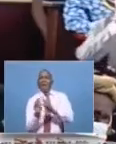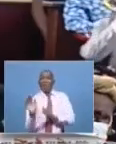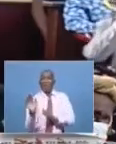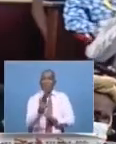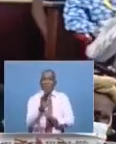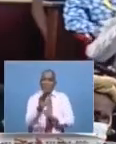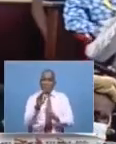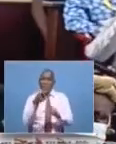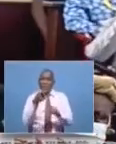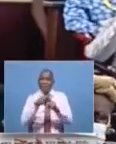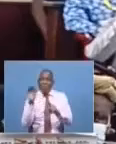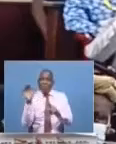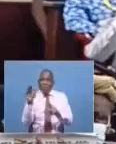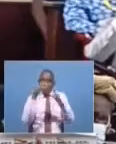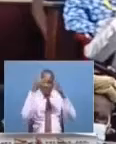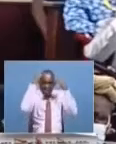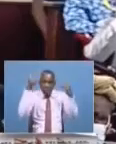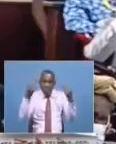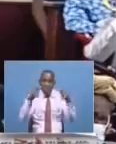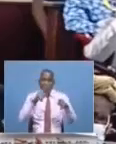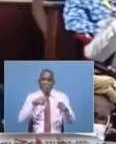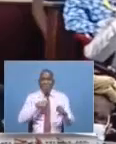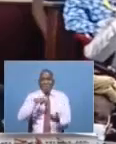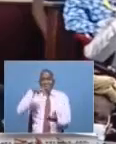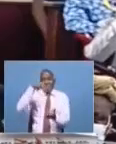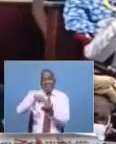course of my submissions.